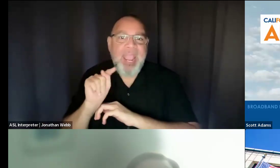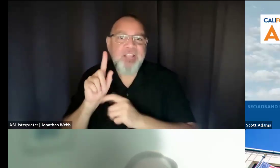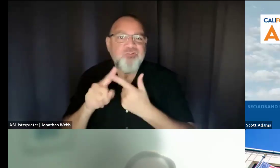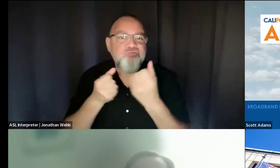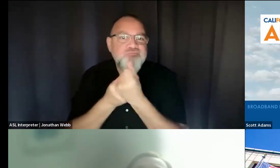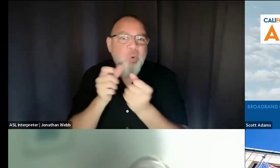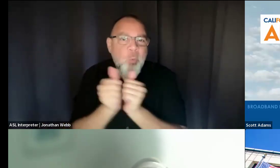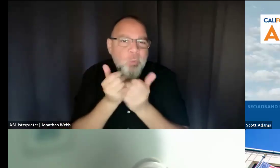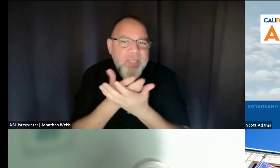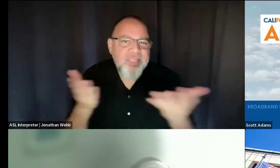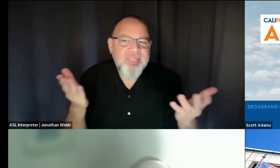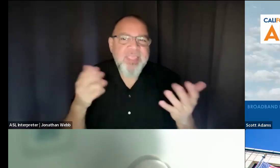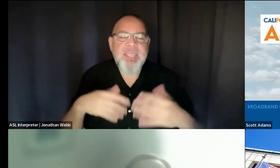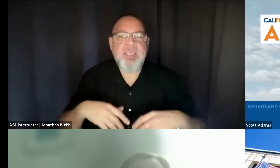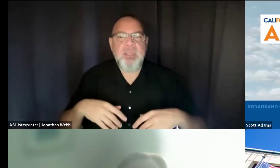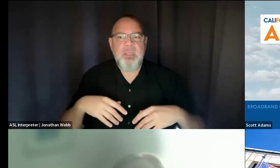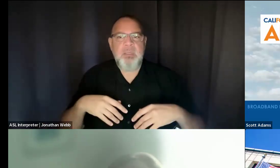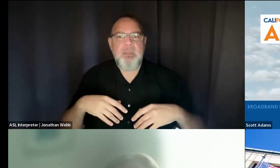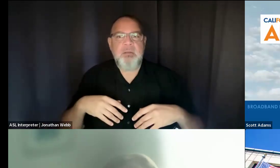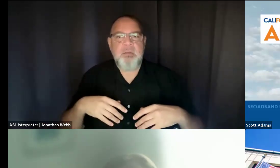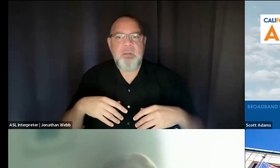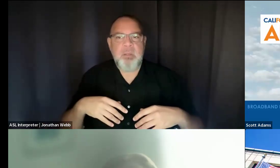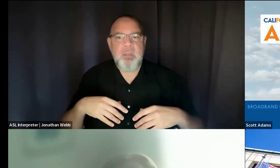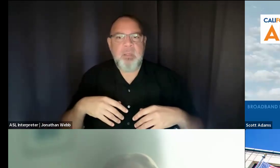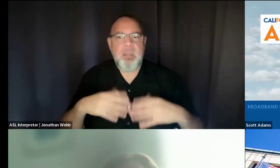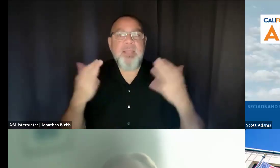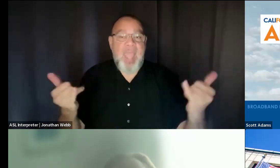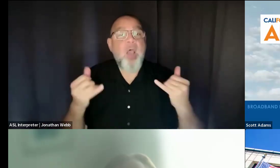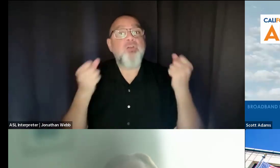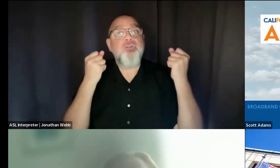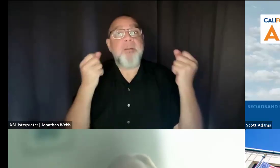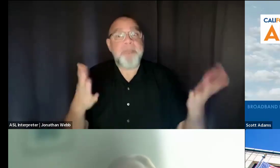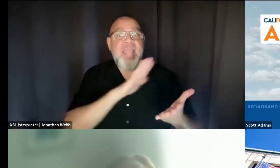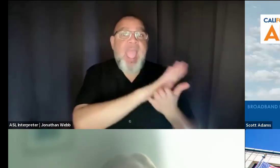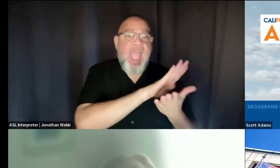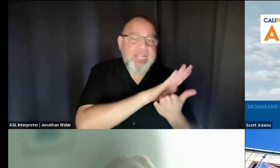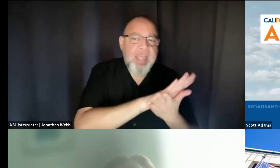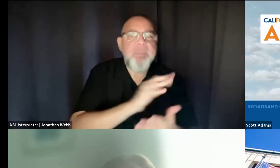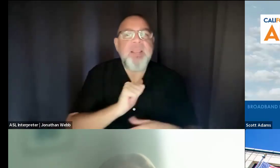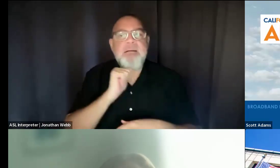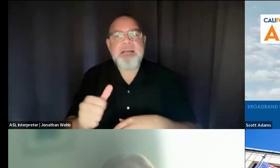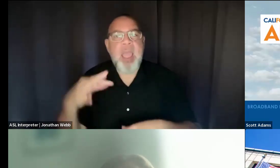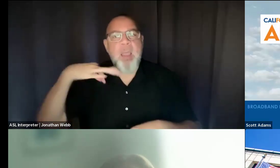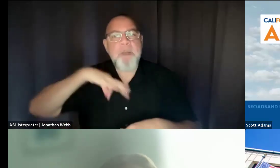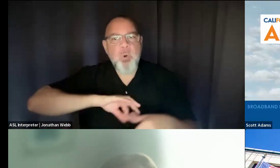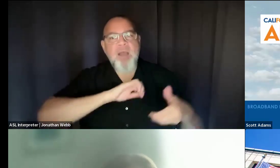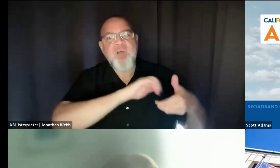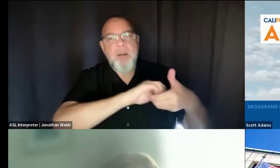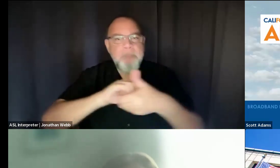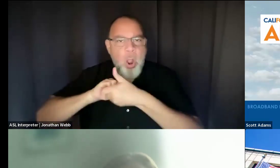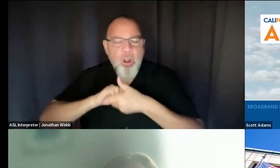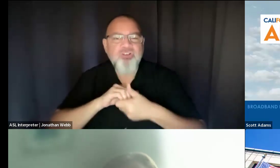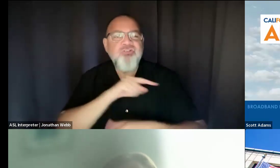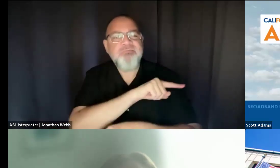the other thing is there's a number of, certainly both academic and nonprofit partners. They have put out their